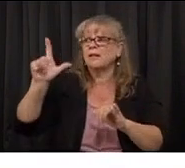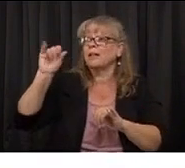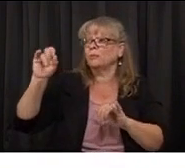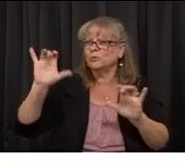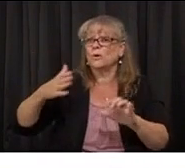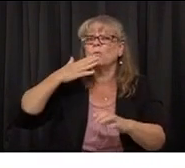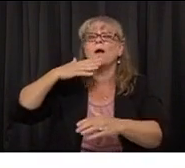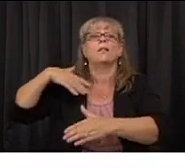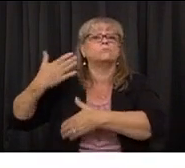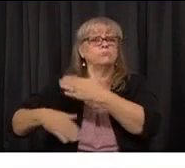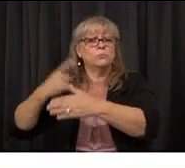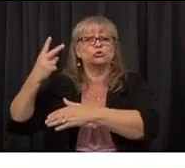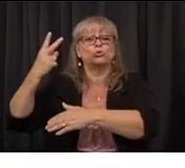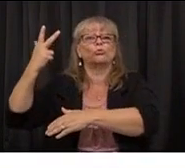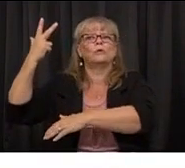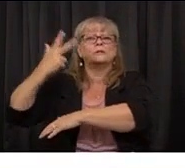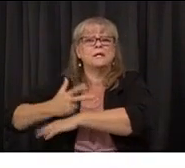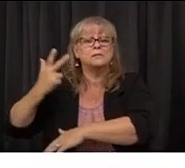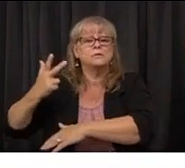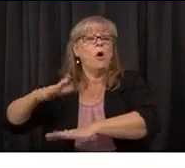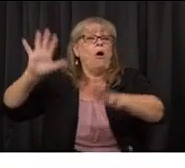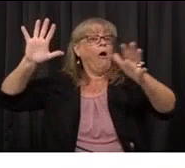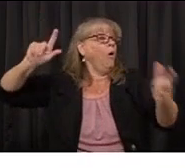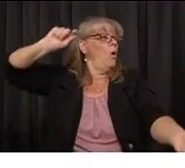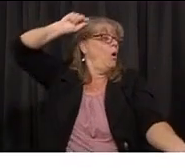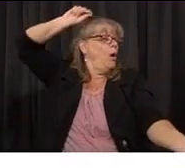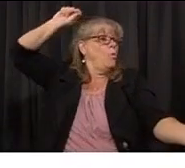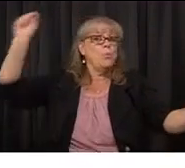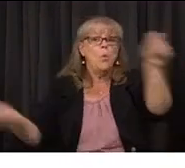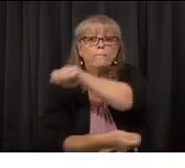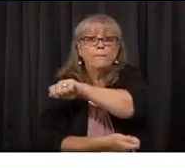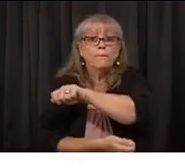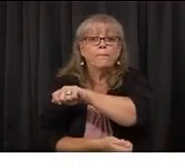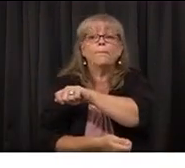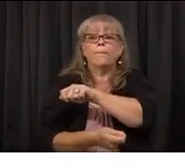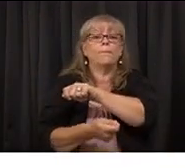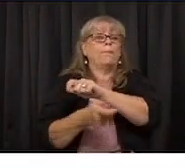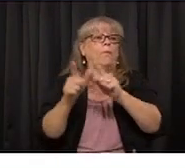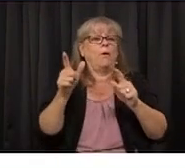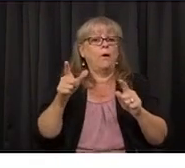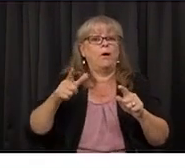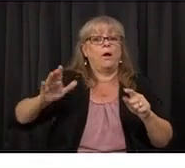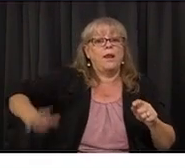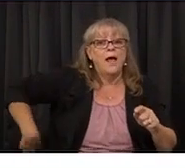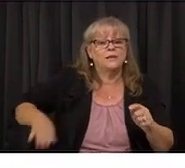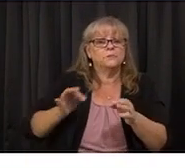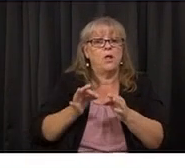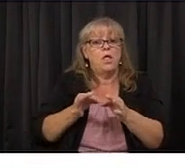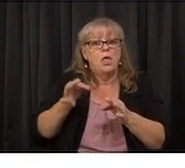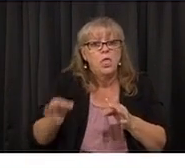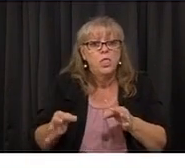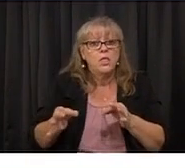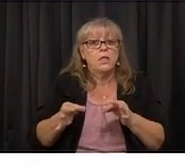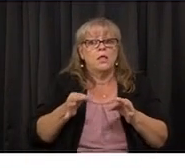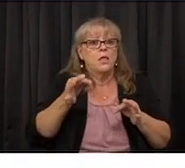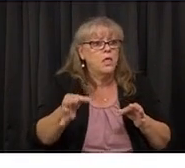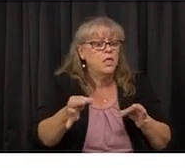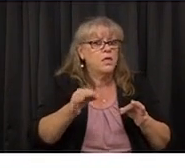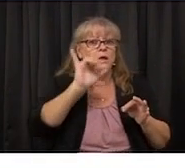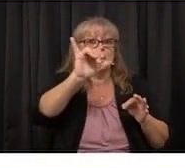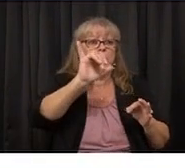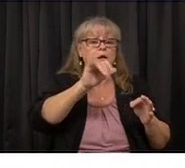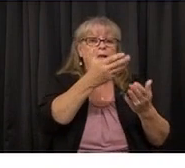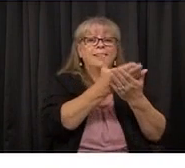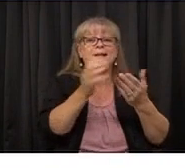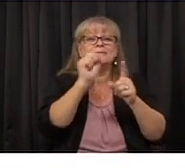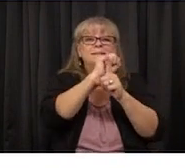Well, boom, that changed. And now they're taking 9-10 days. And so our strategy and approach has changed. And we've been building these relationships over